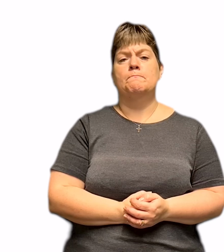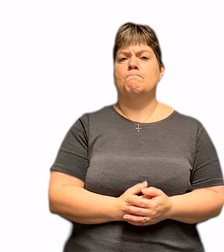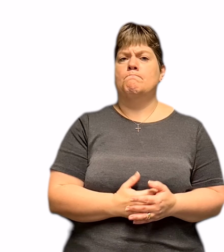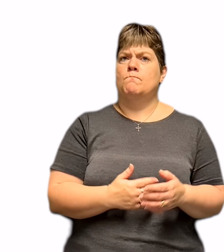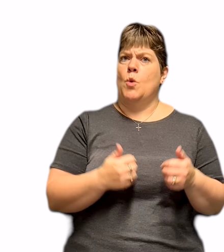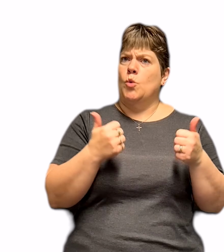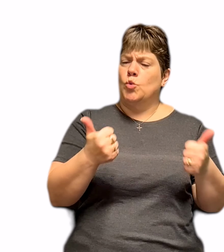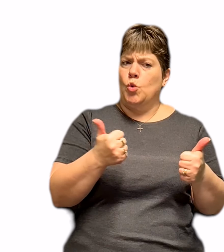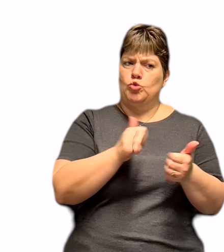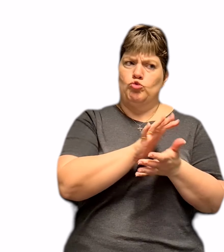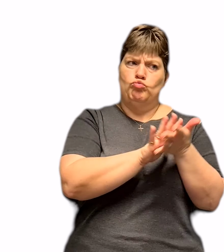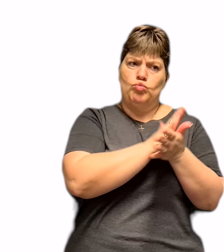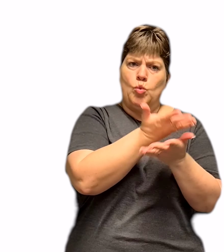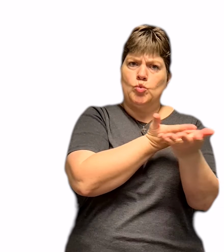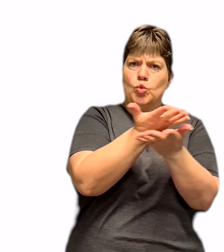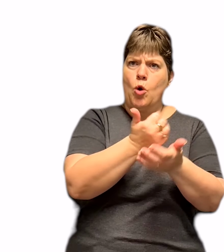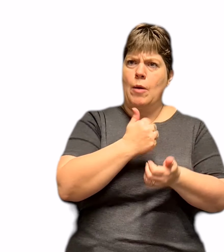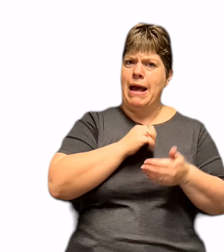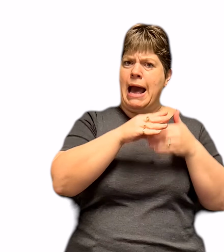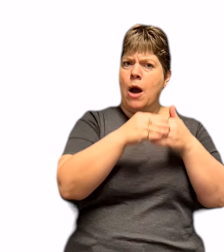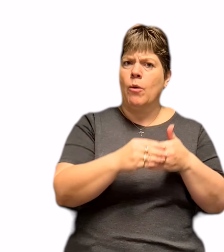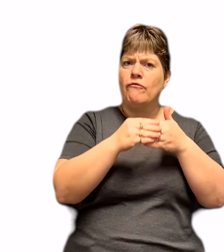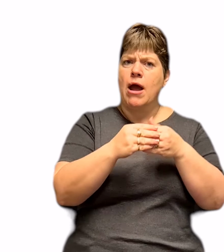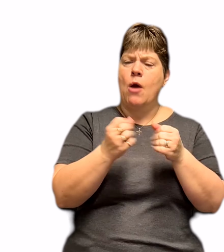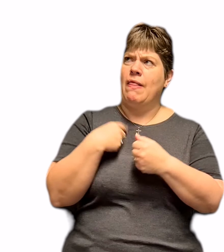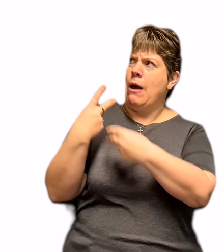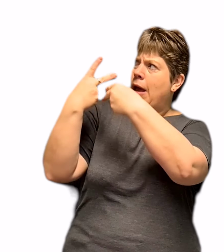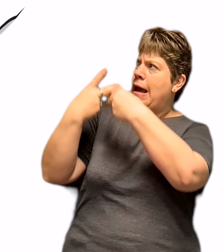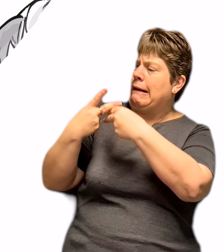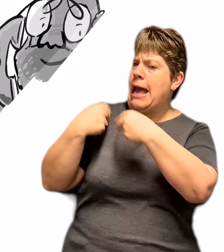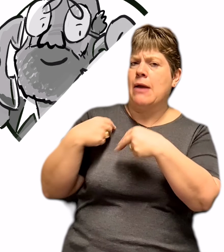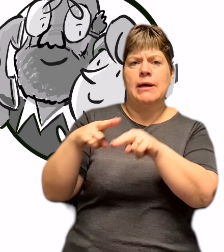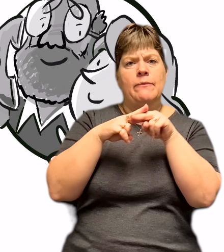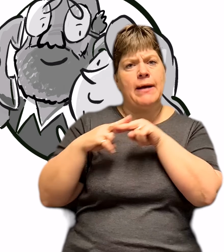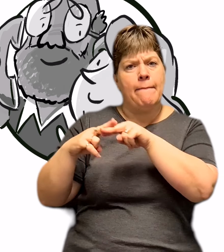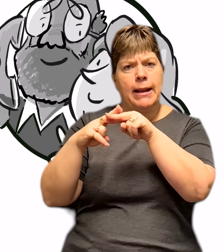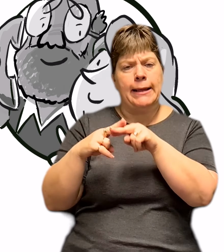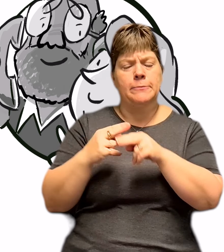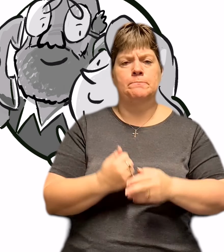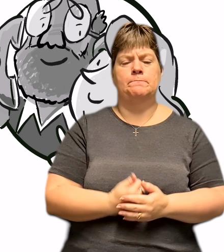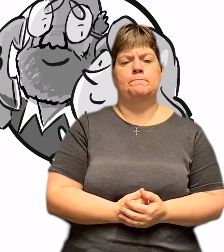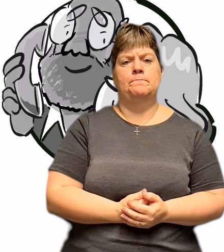So it's good to talk about our friends with our carers and our family.